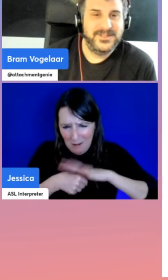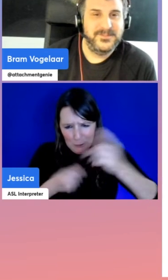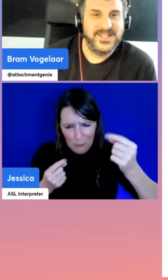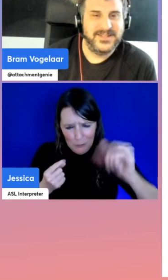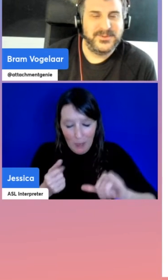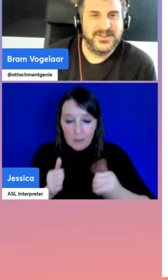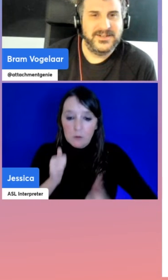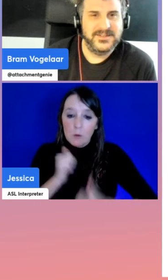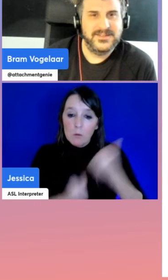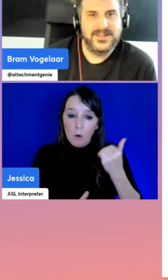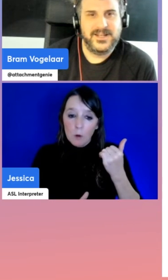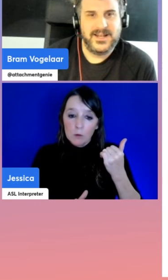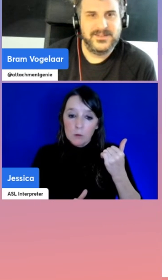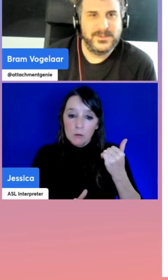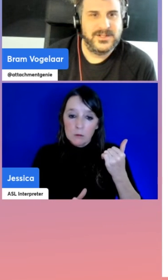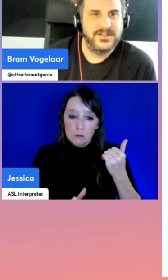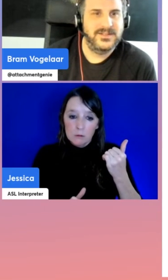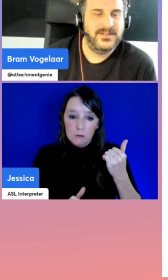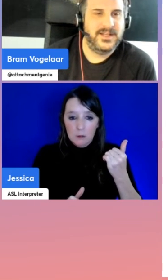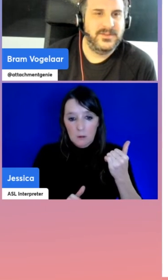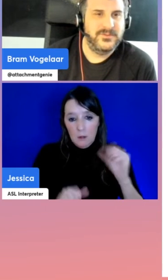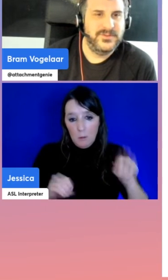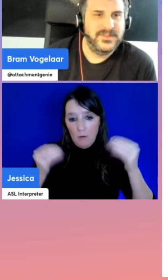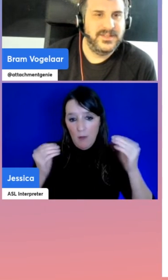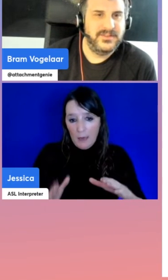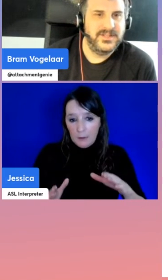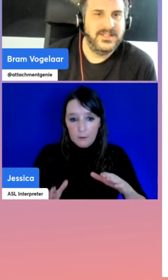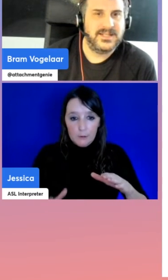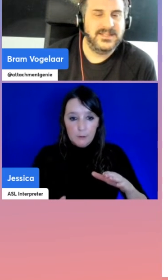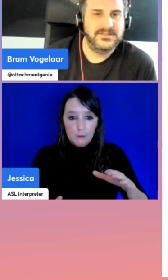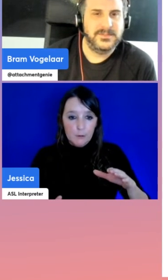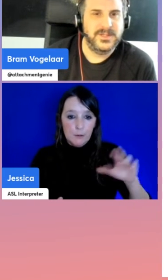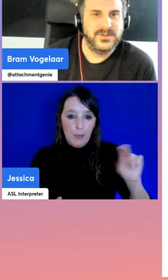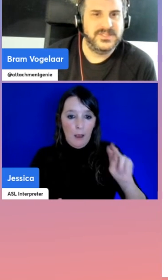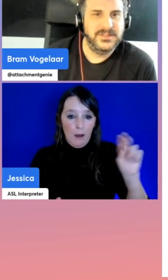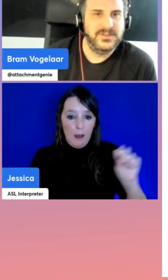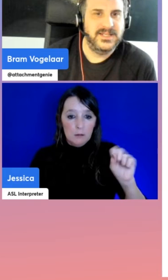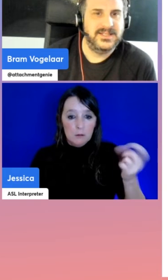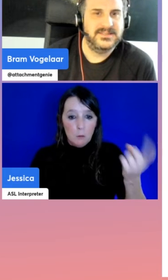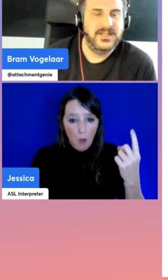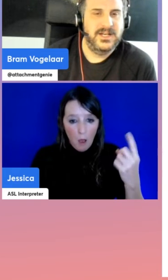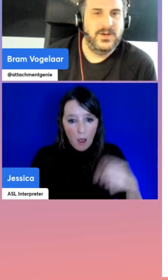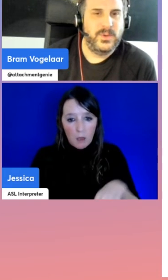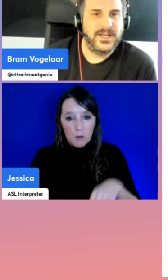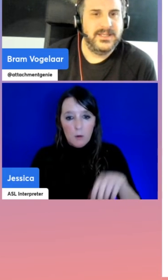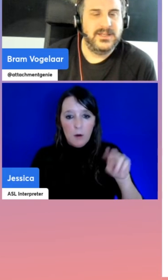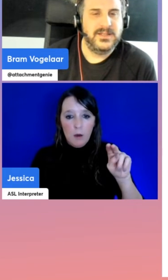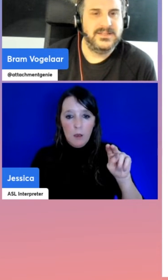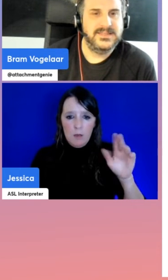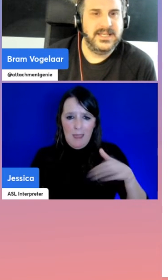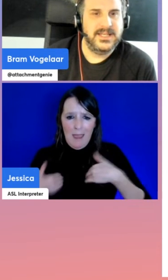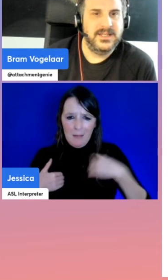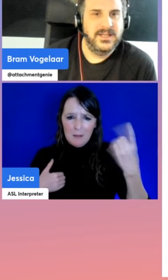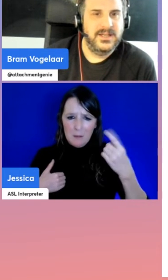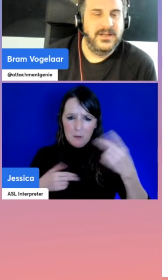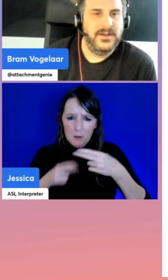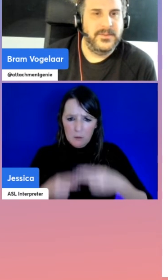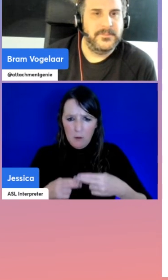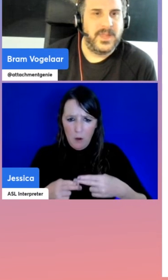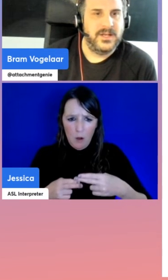some DNS providers like NS1, like Route 53, they actually have something called GeoDNS, where you can